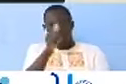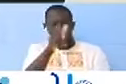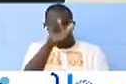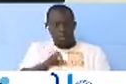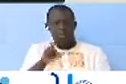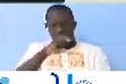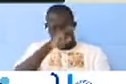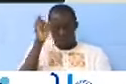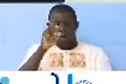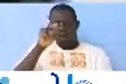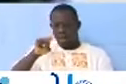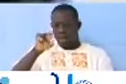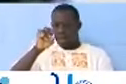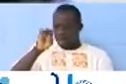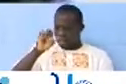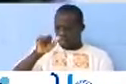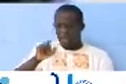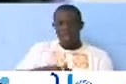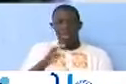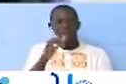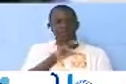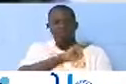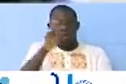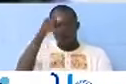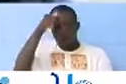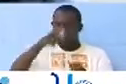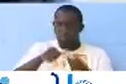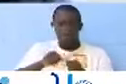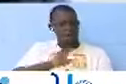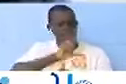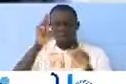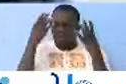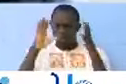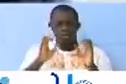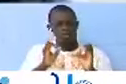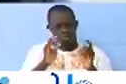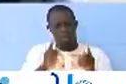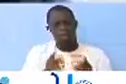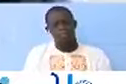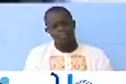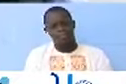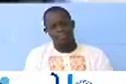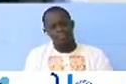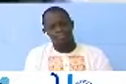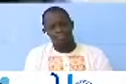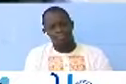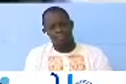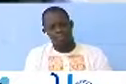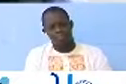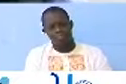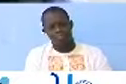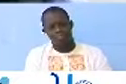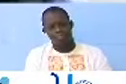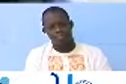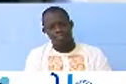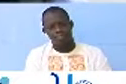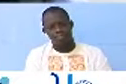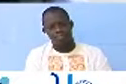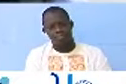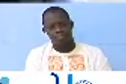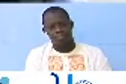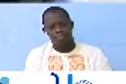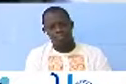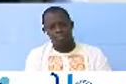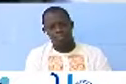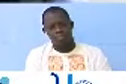kilo samura no nyin direct hol be nyin korda ti on be yedo ko menke yedo ko ke menyu men kor. Wala kilo samura no be wati jendel ke nyote ma nyin ni